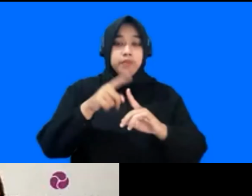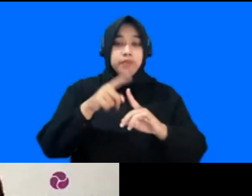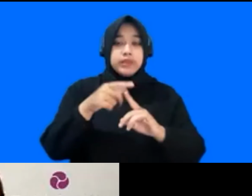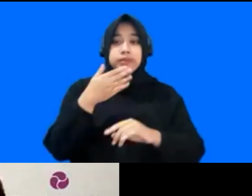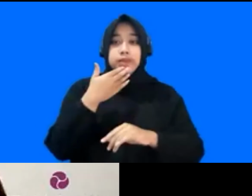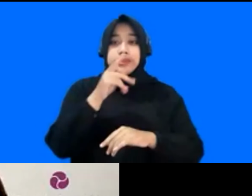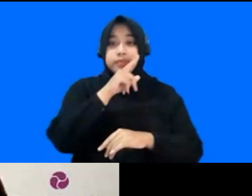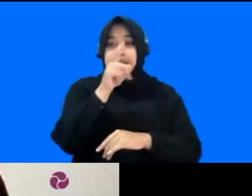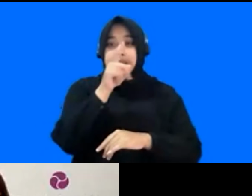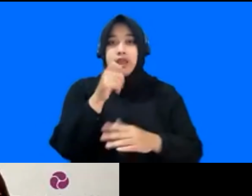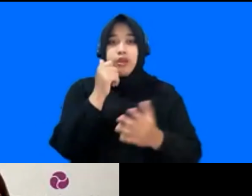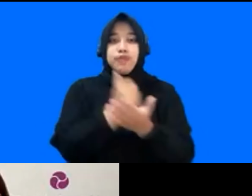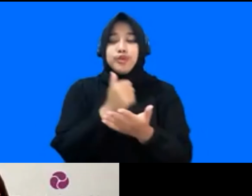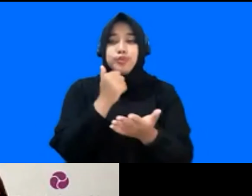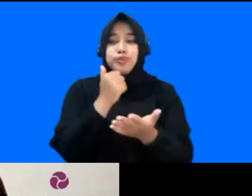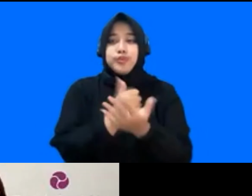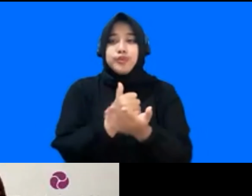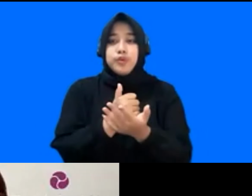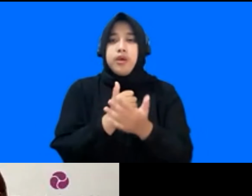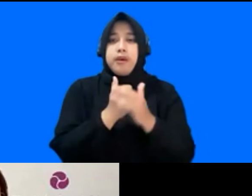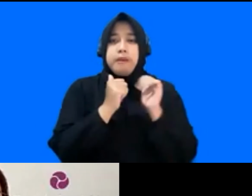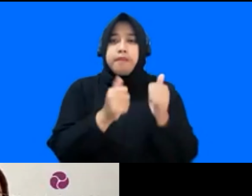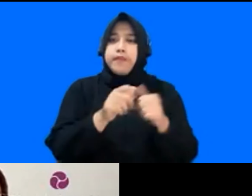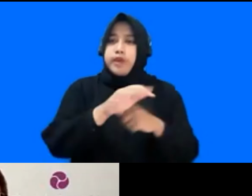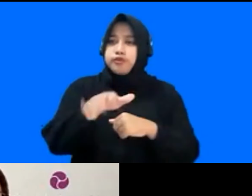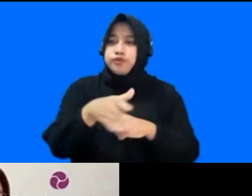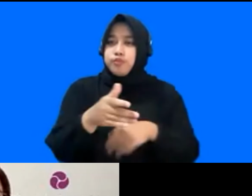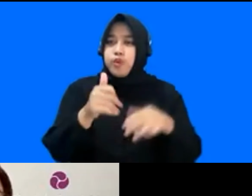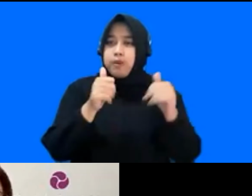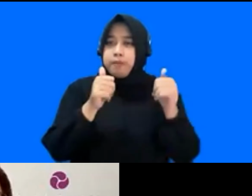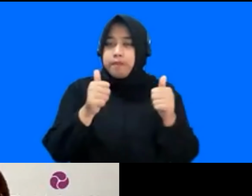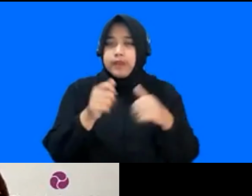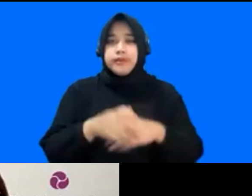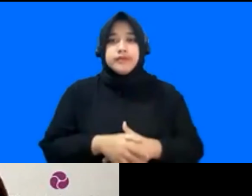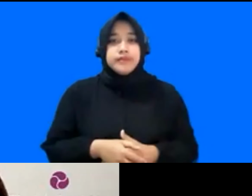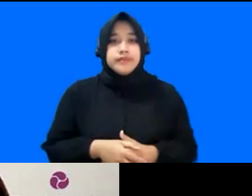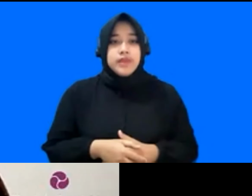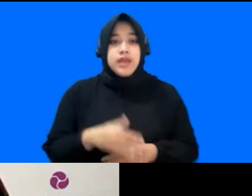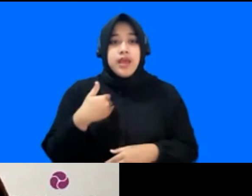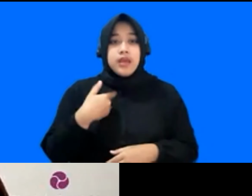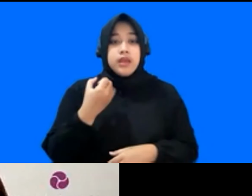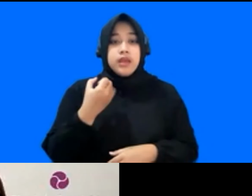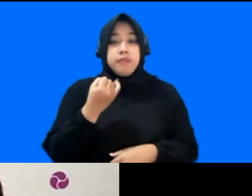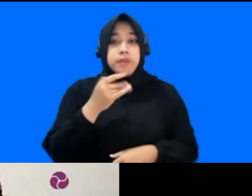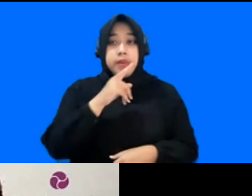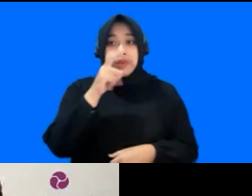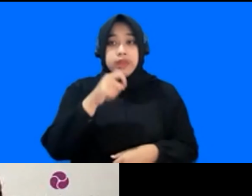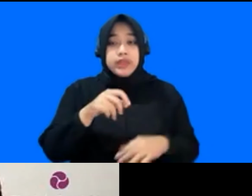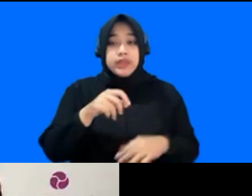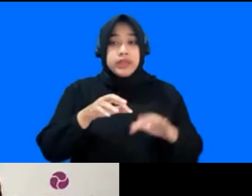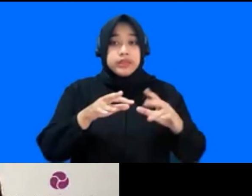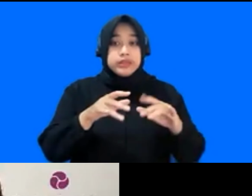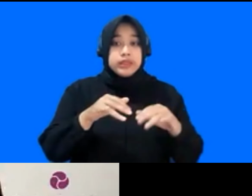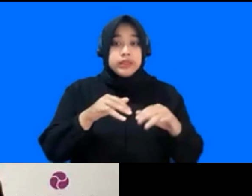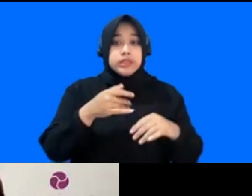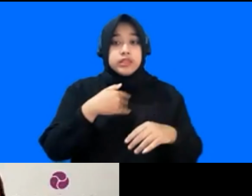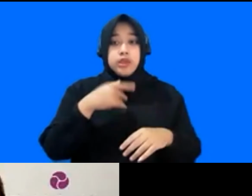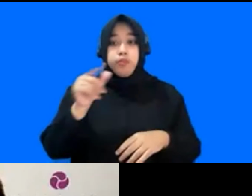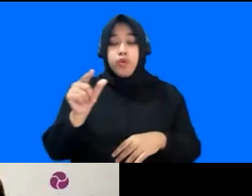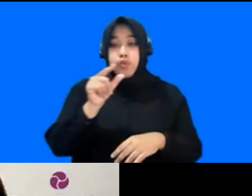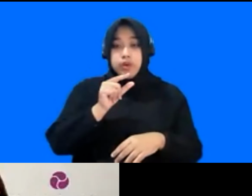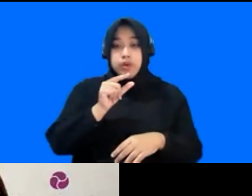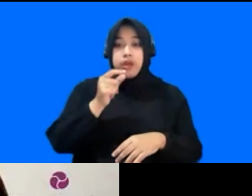chat. Robert, you might want to address them there if you have a moment. It is now break time, folks.